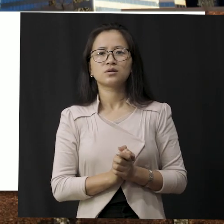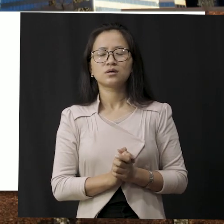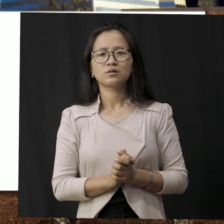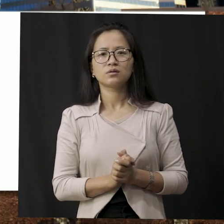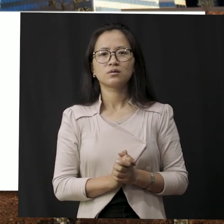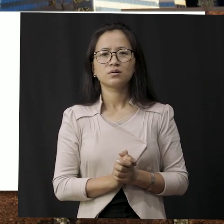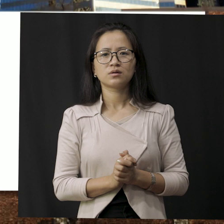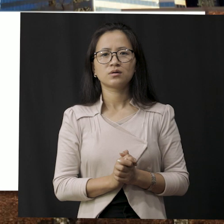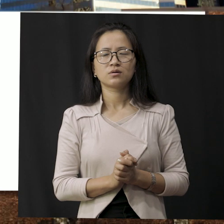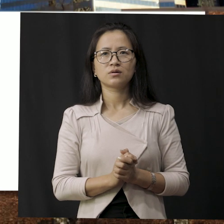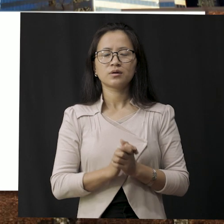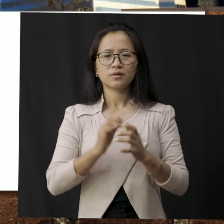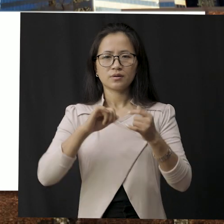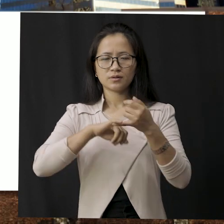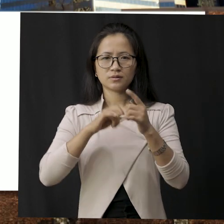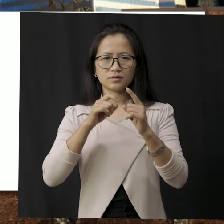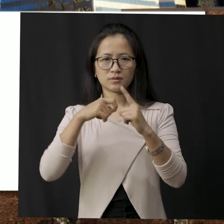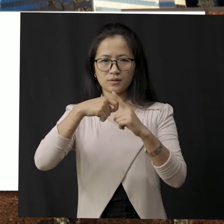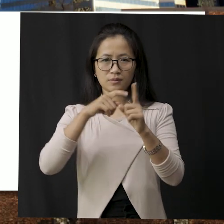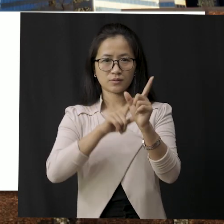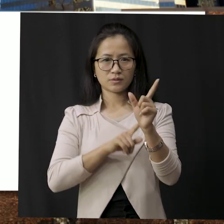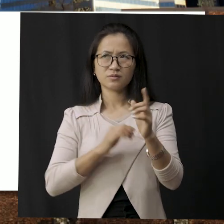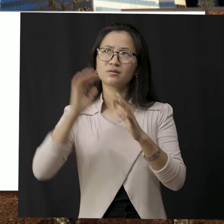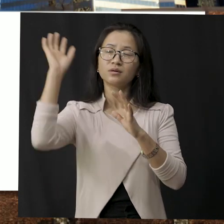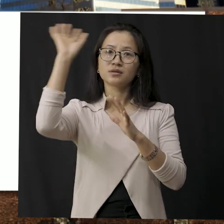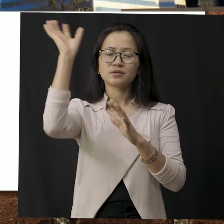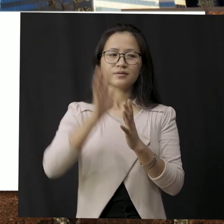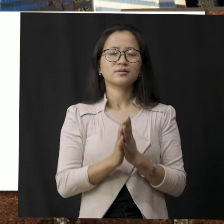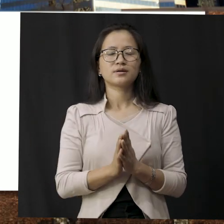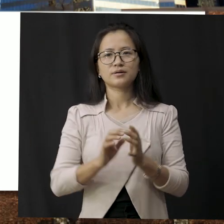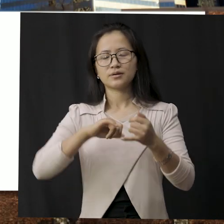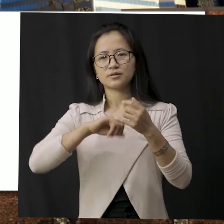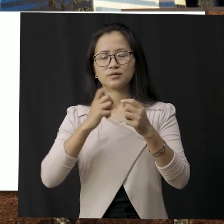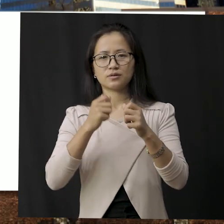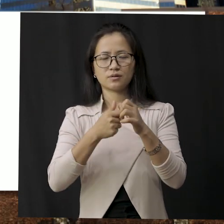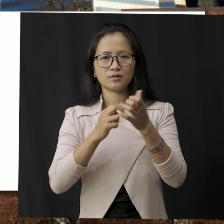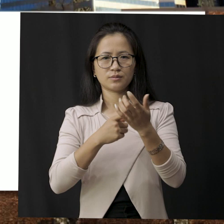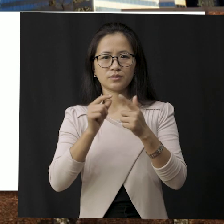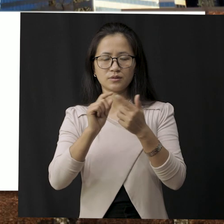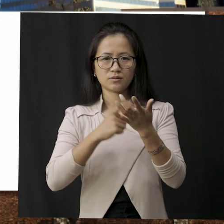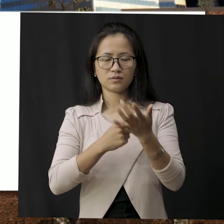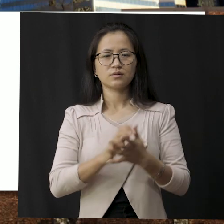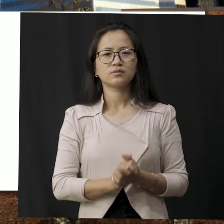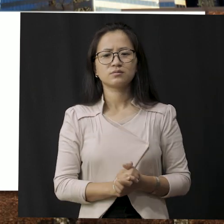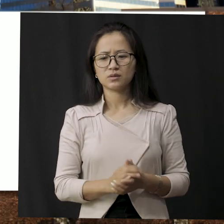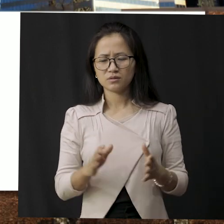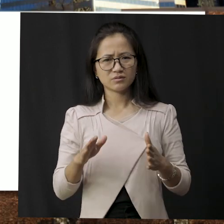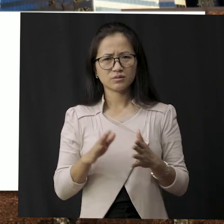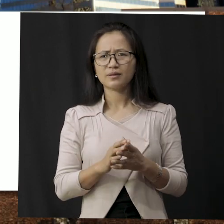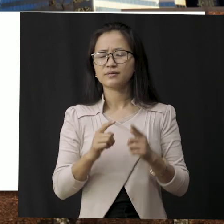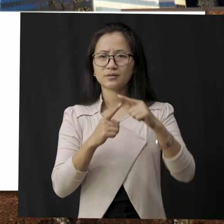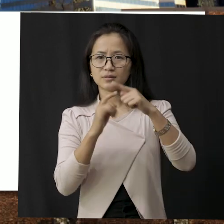it is called skyscraper. So the first house, tin houses are very common.